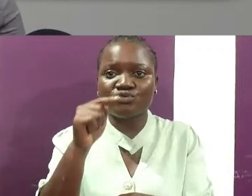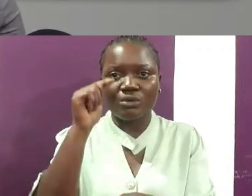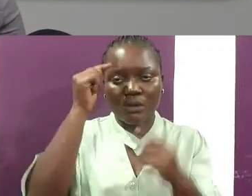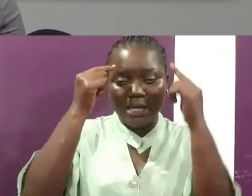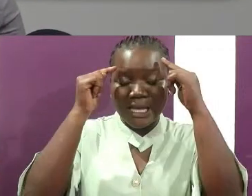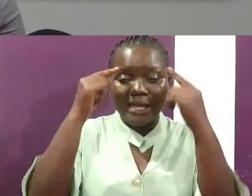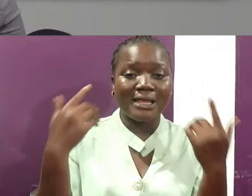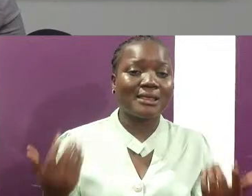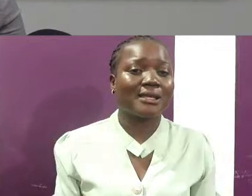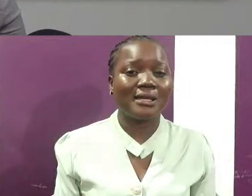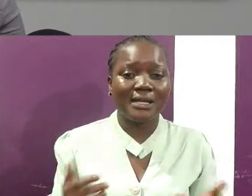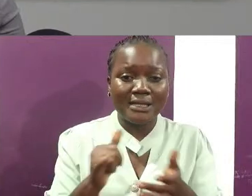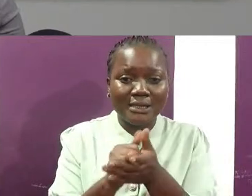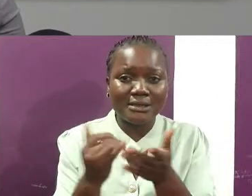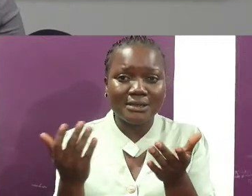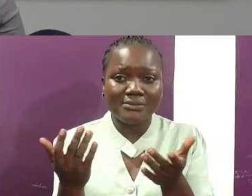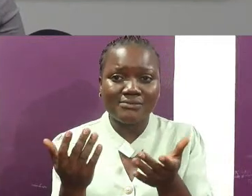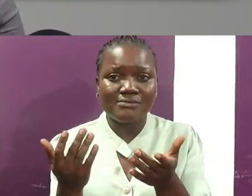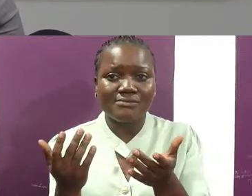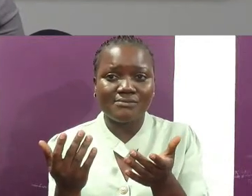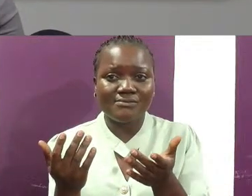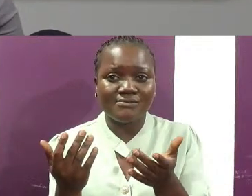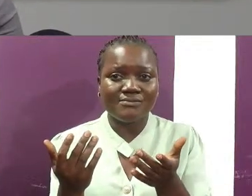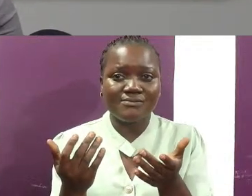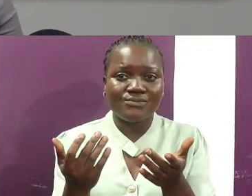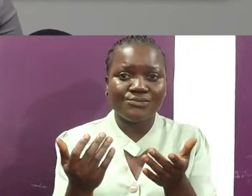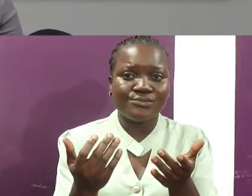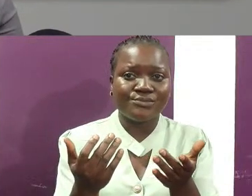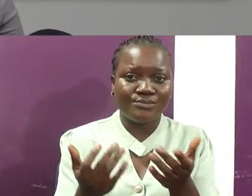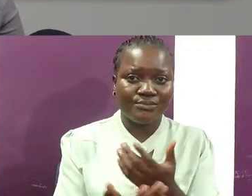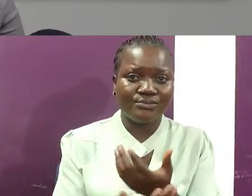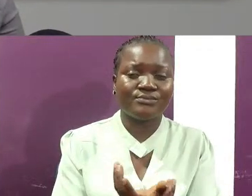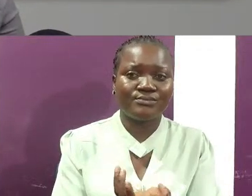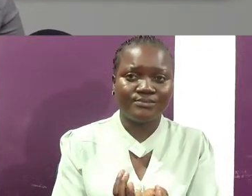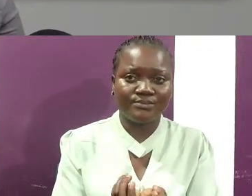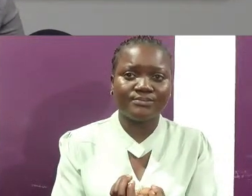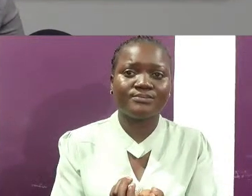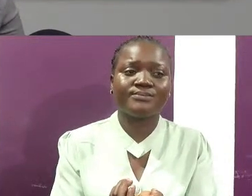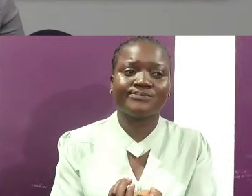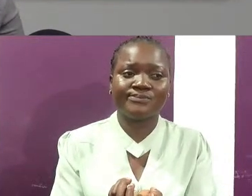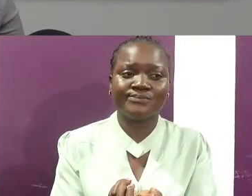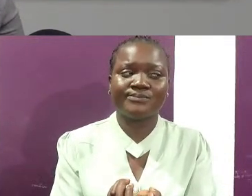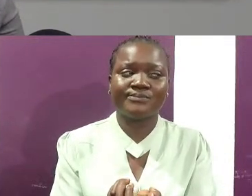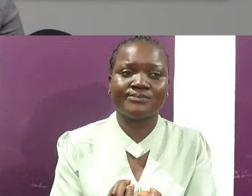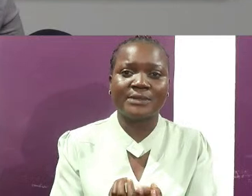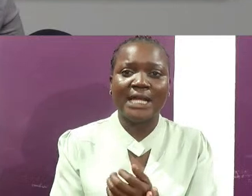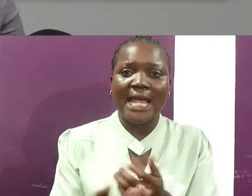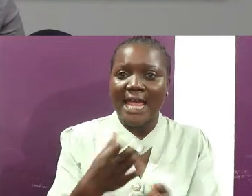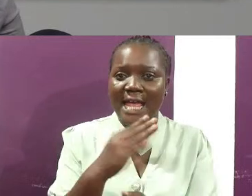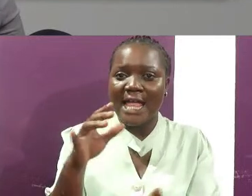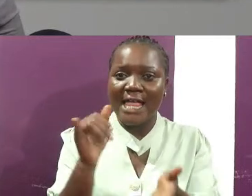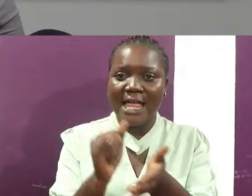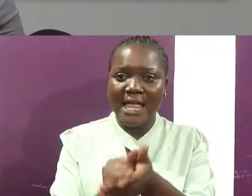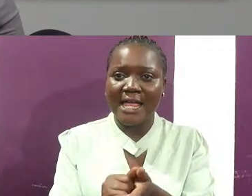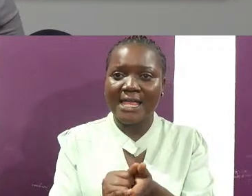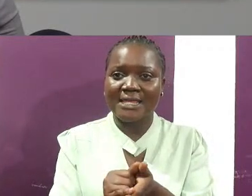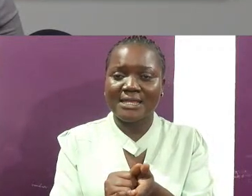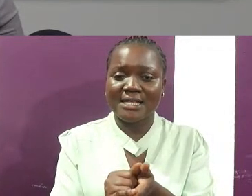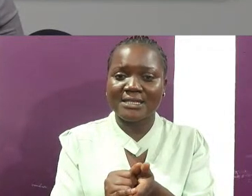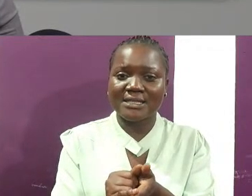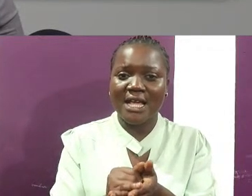now going to come. You know, premillennialism is what we're talking about here. Mm. And that doctrine has reared